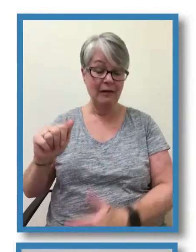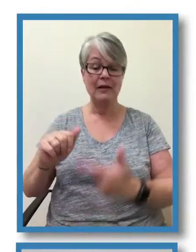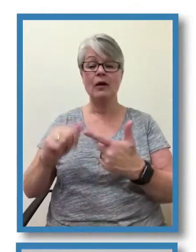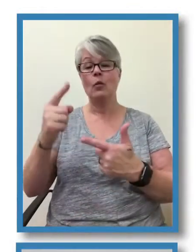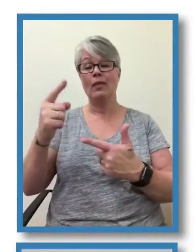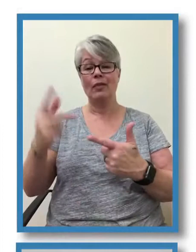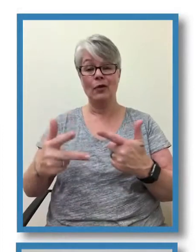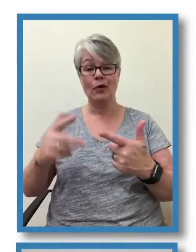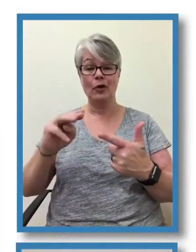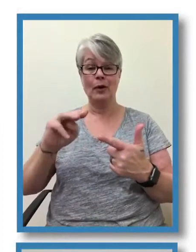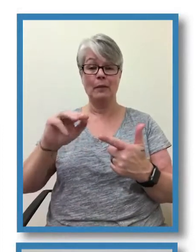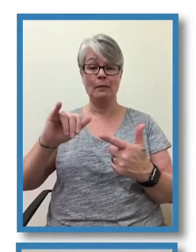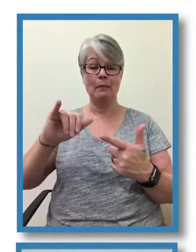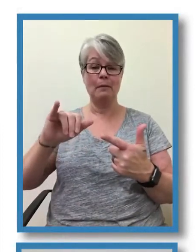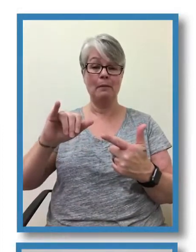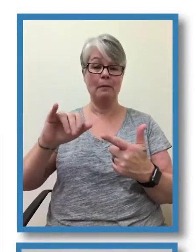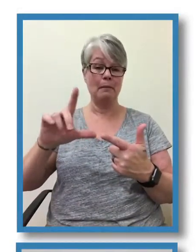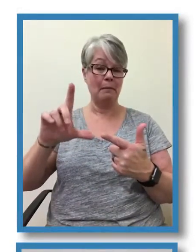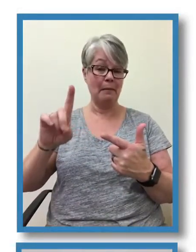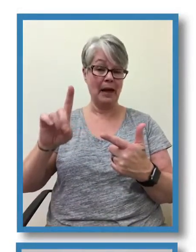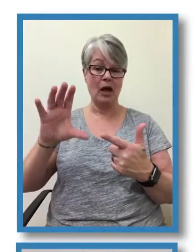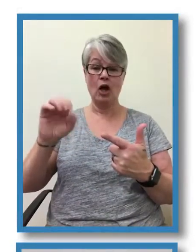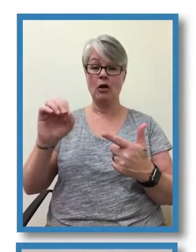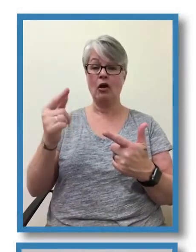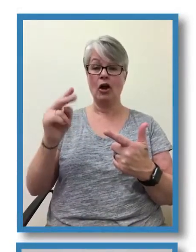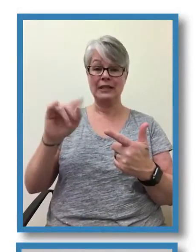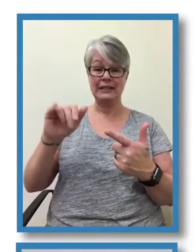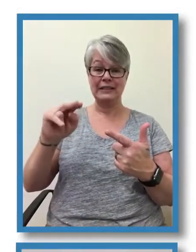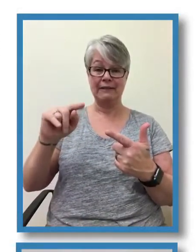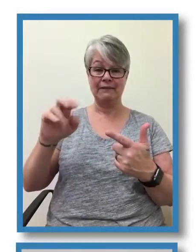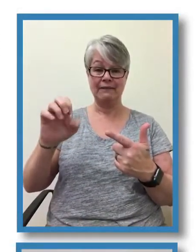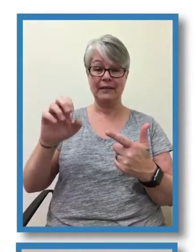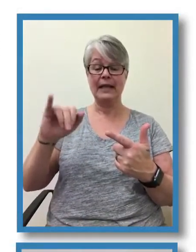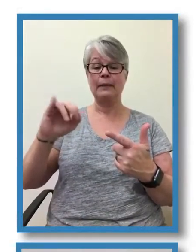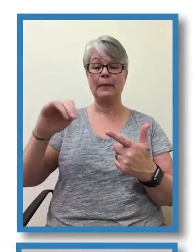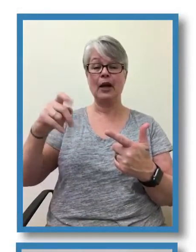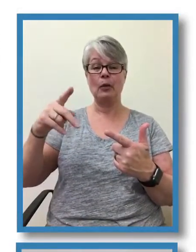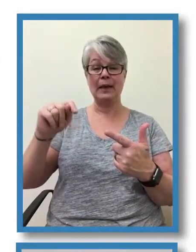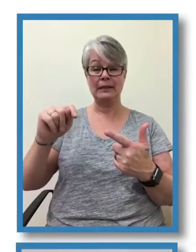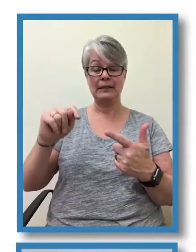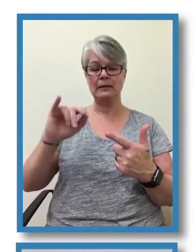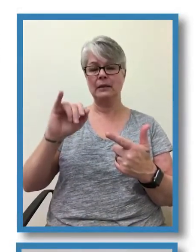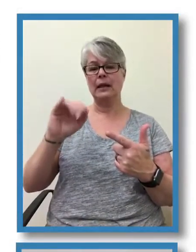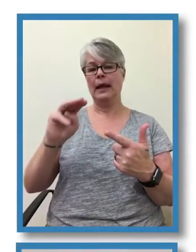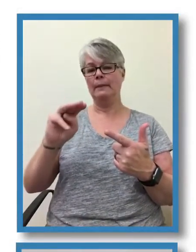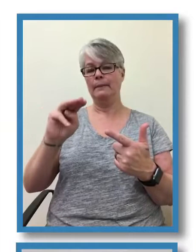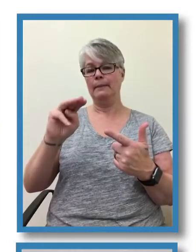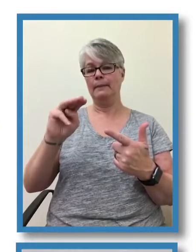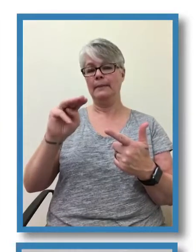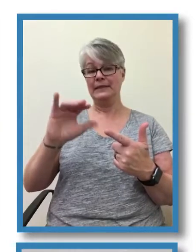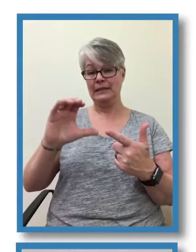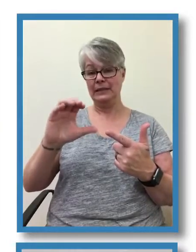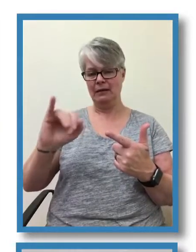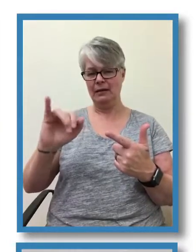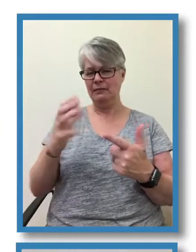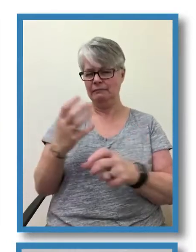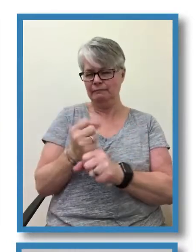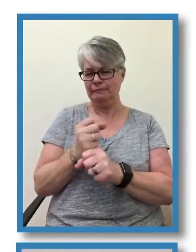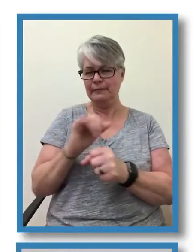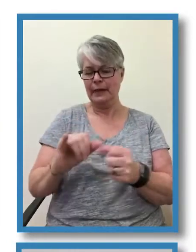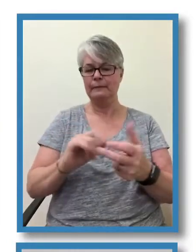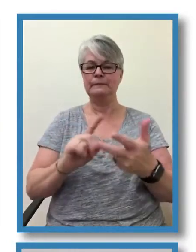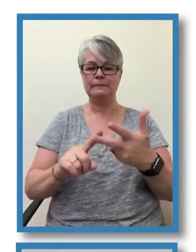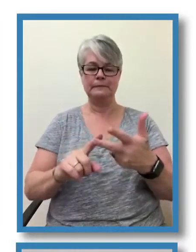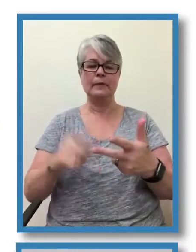down by prodromal dementia, that is the interval between mild cognitive impairment